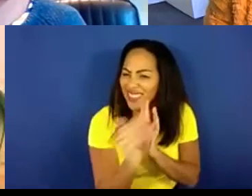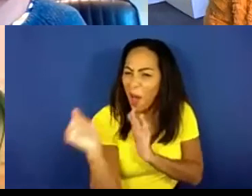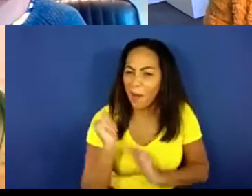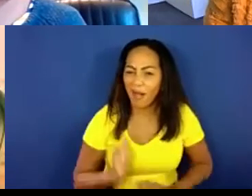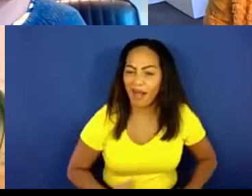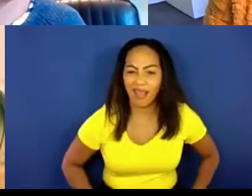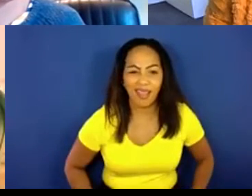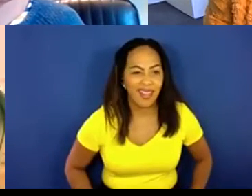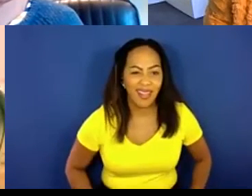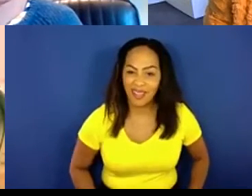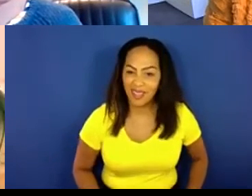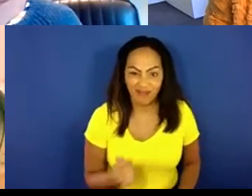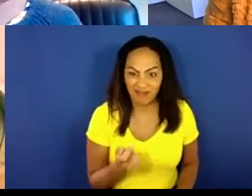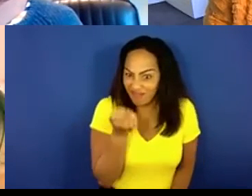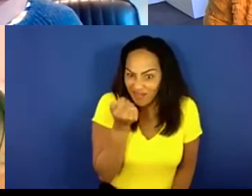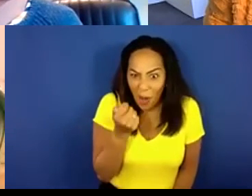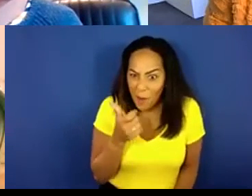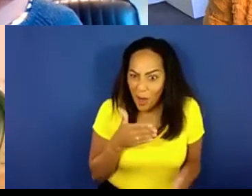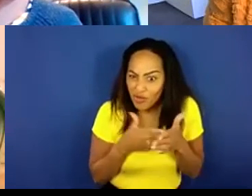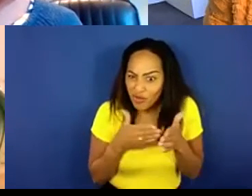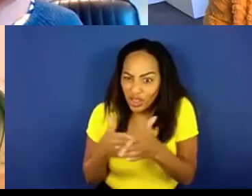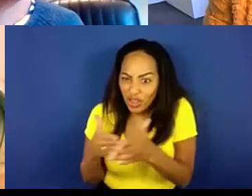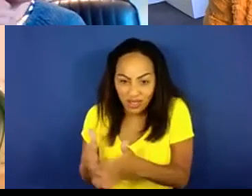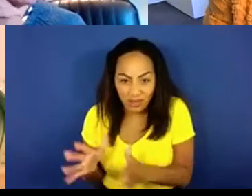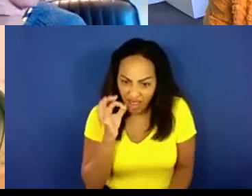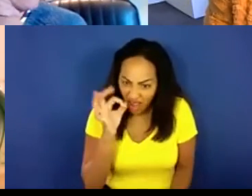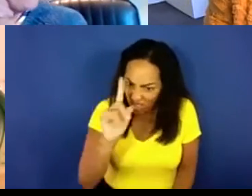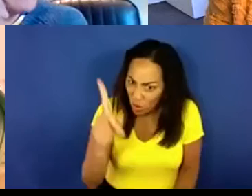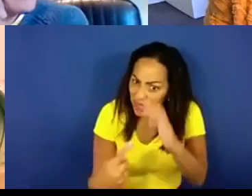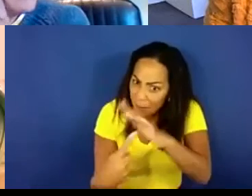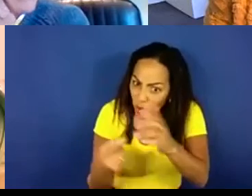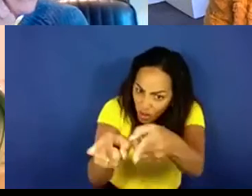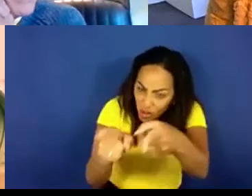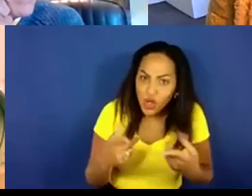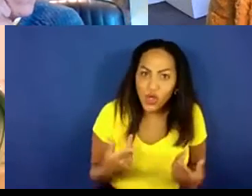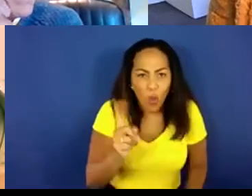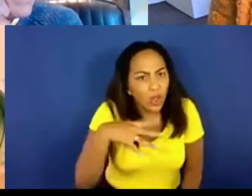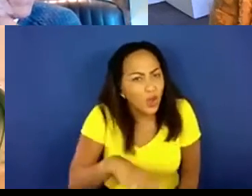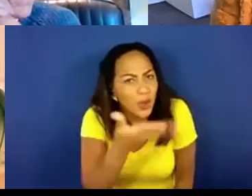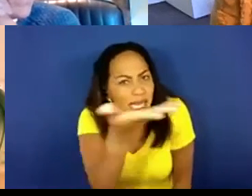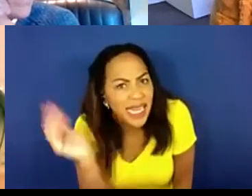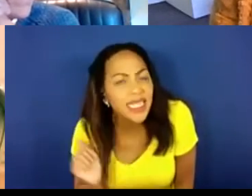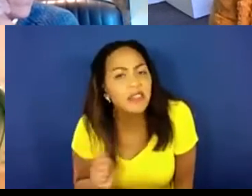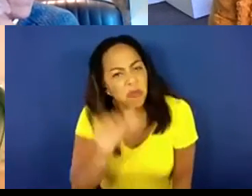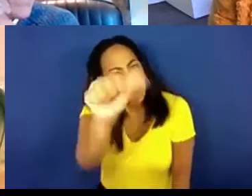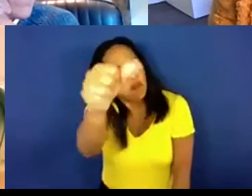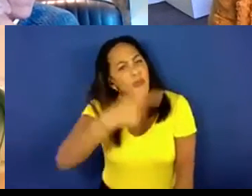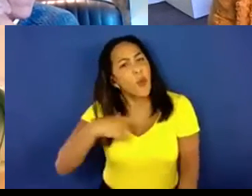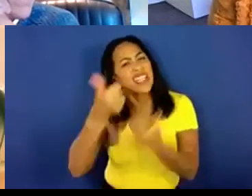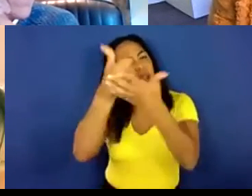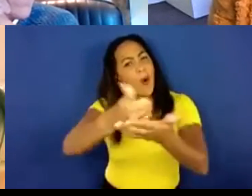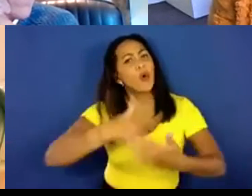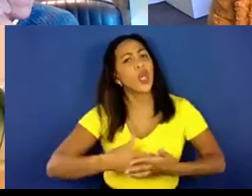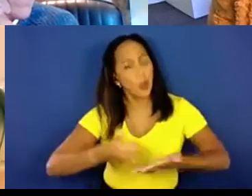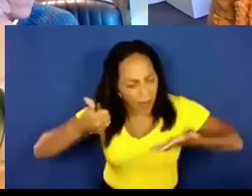many restrictions, asking people what matters to you, what do you need, what will support you, and helping to make that happen with as